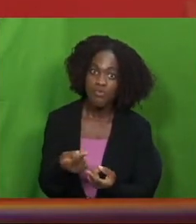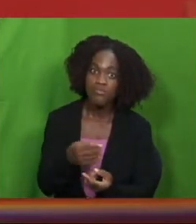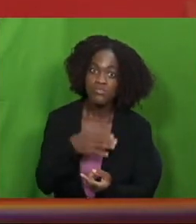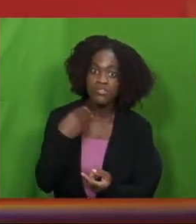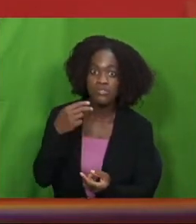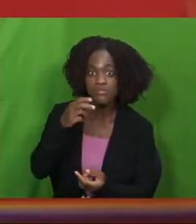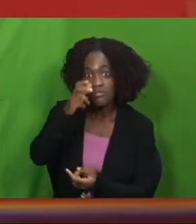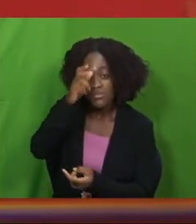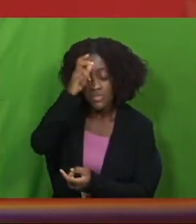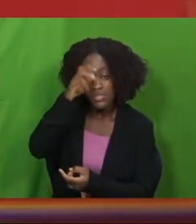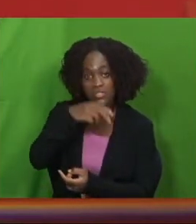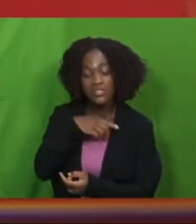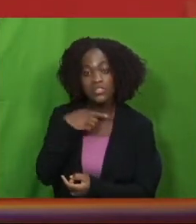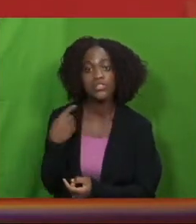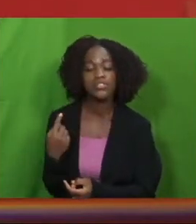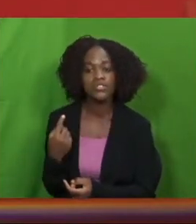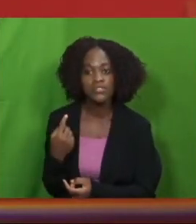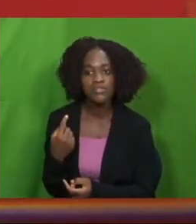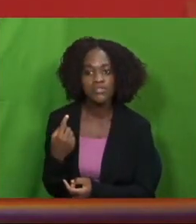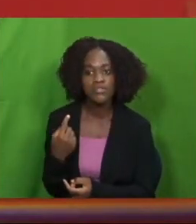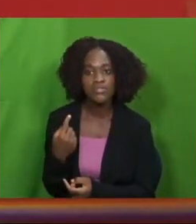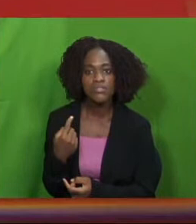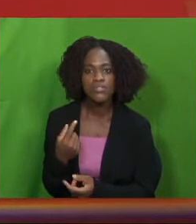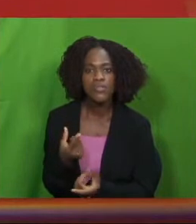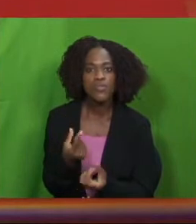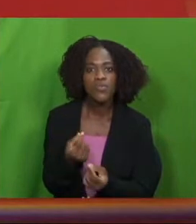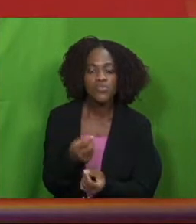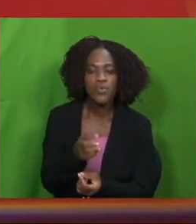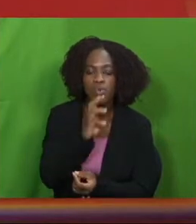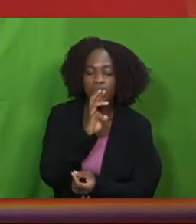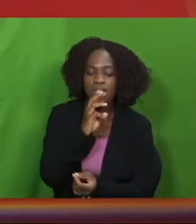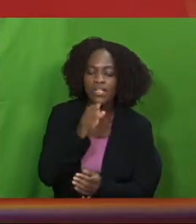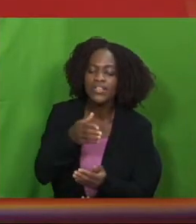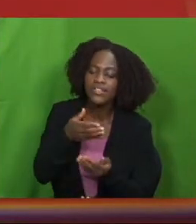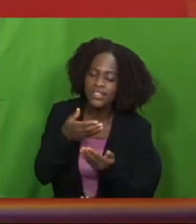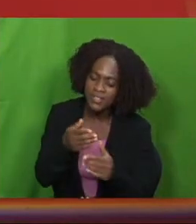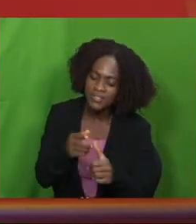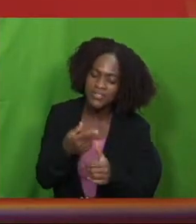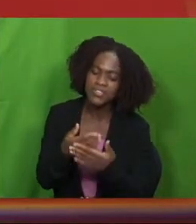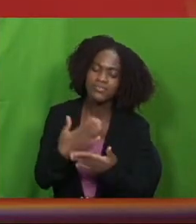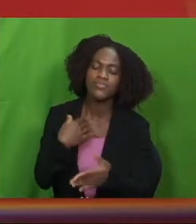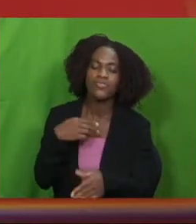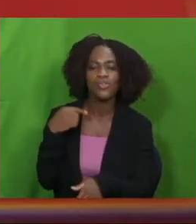chicken, you give it water to drink first.